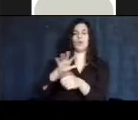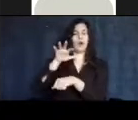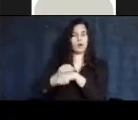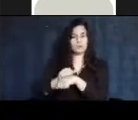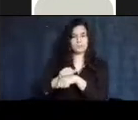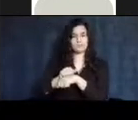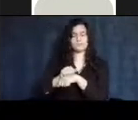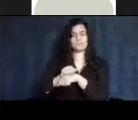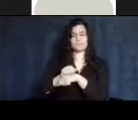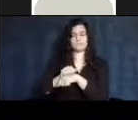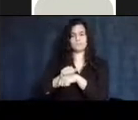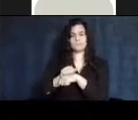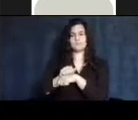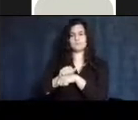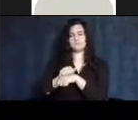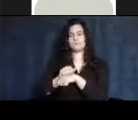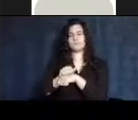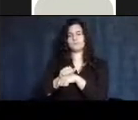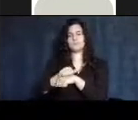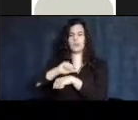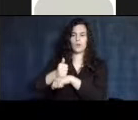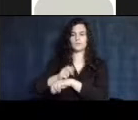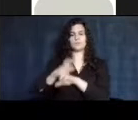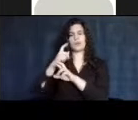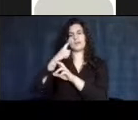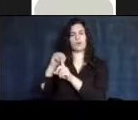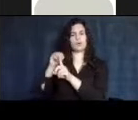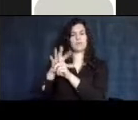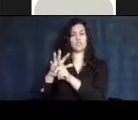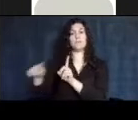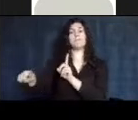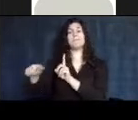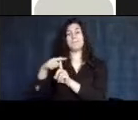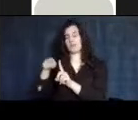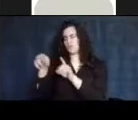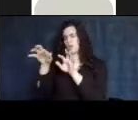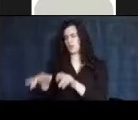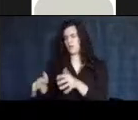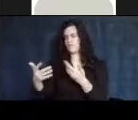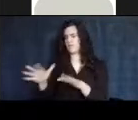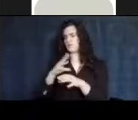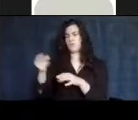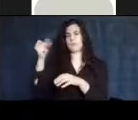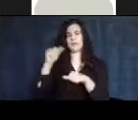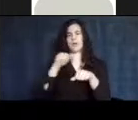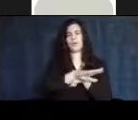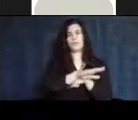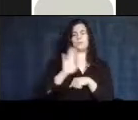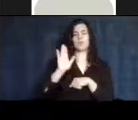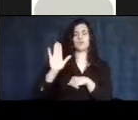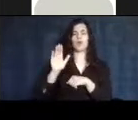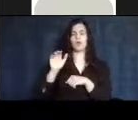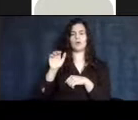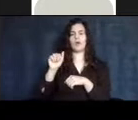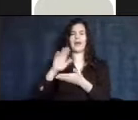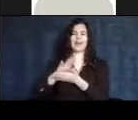orientation, but it also will give information to your academic advisor. So they will use this form to